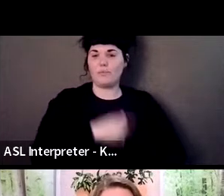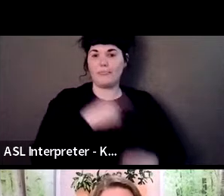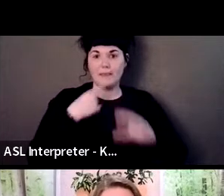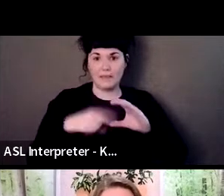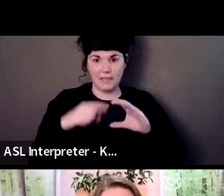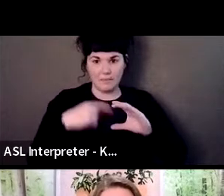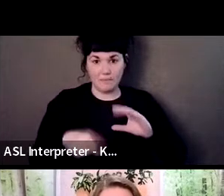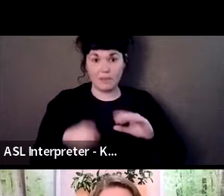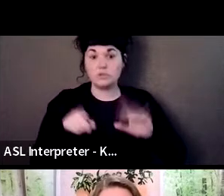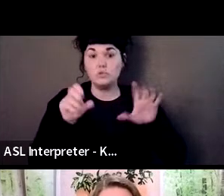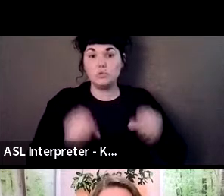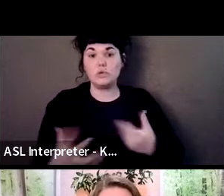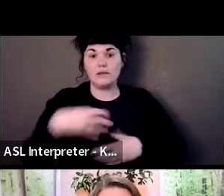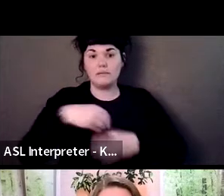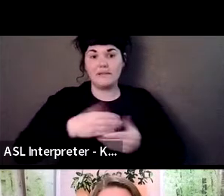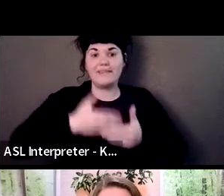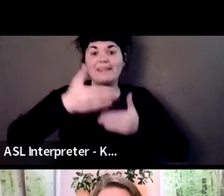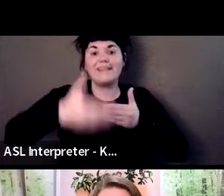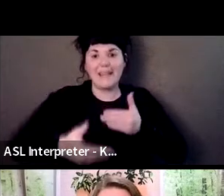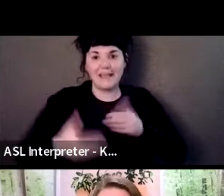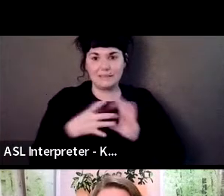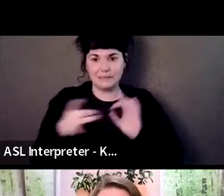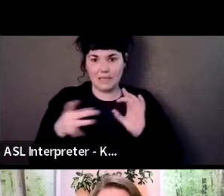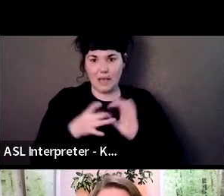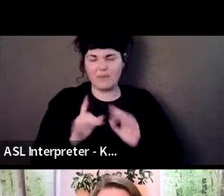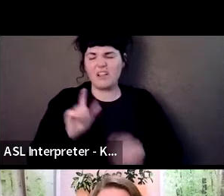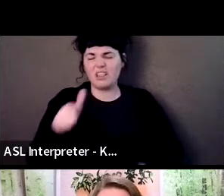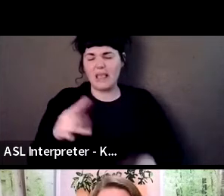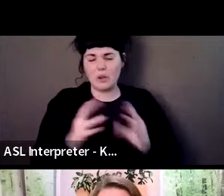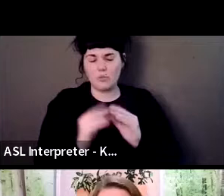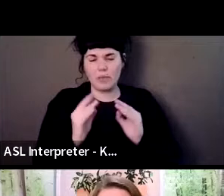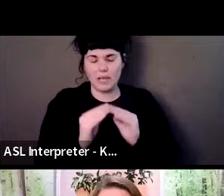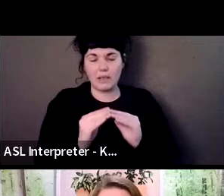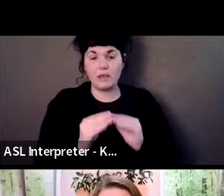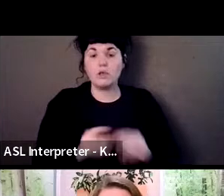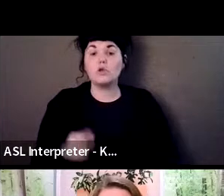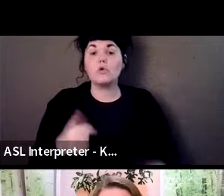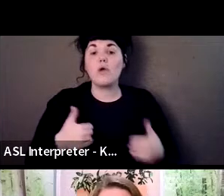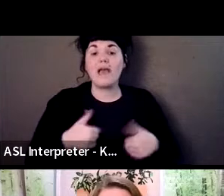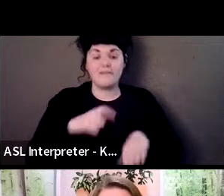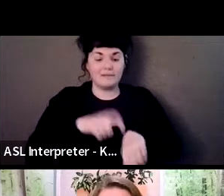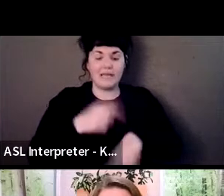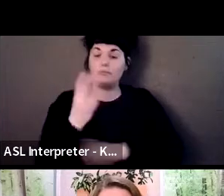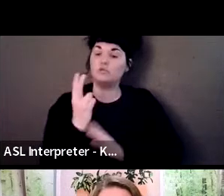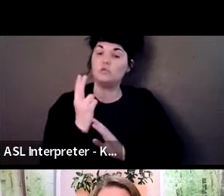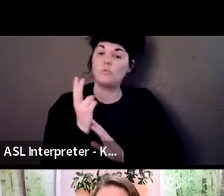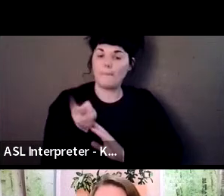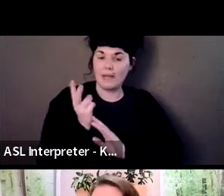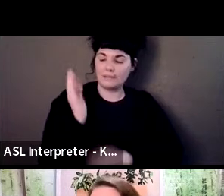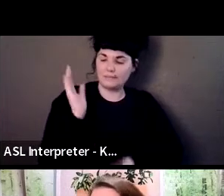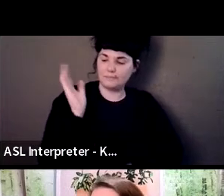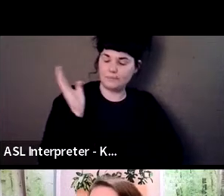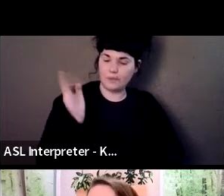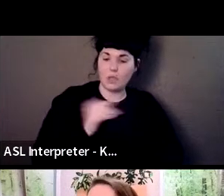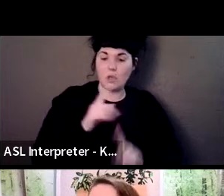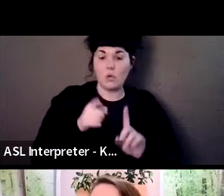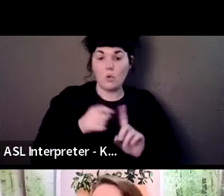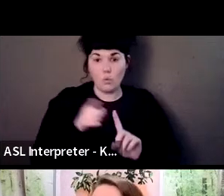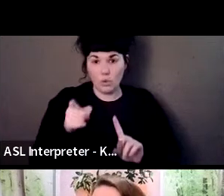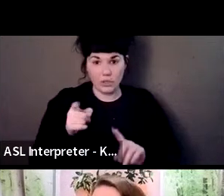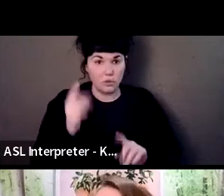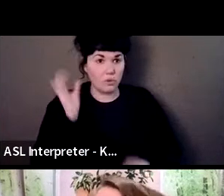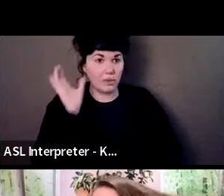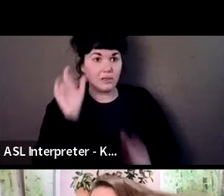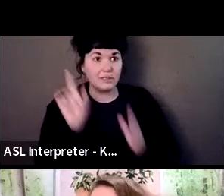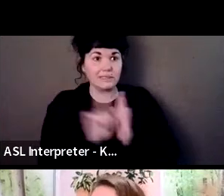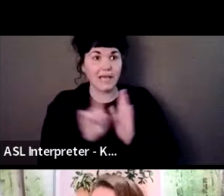next public comment period at a later meeting. You'll have 2 minutes to address the commission. Please conclude your remarks when you hear the timer.